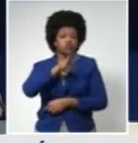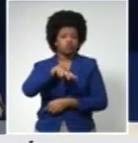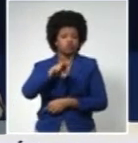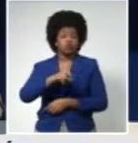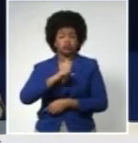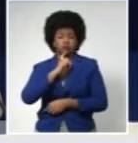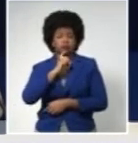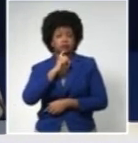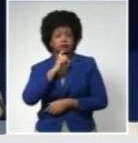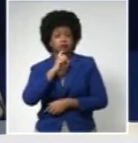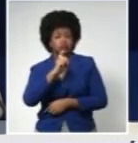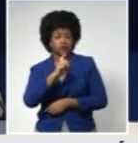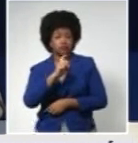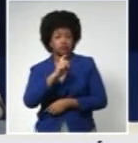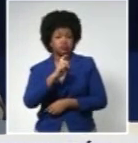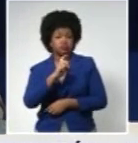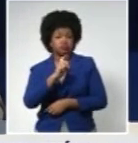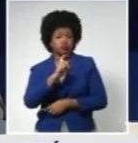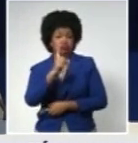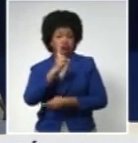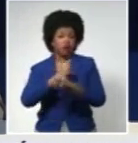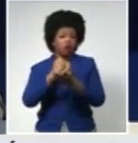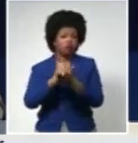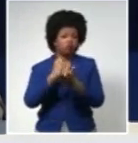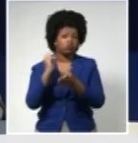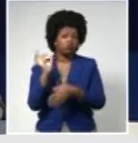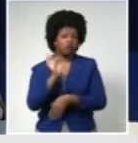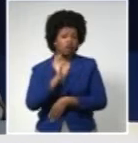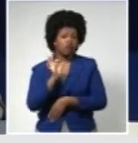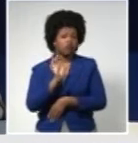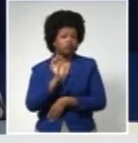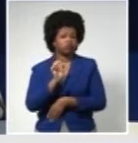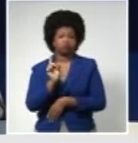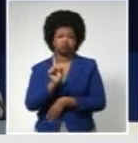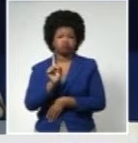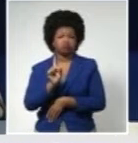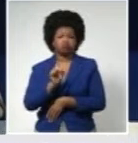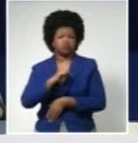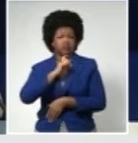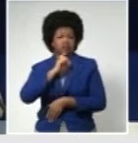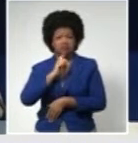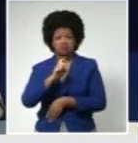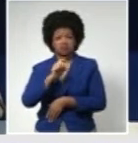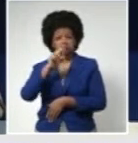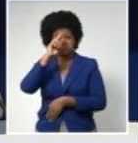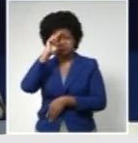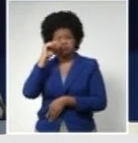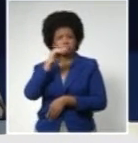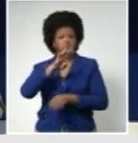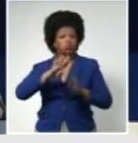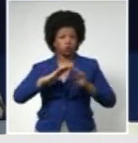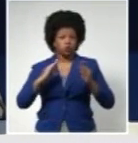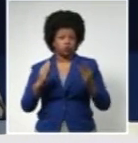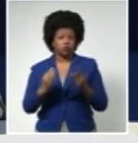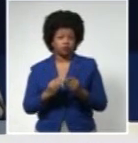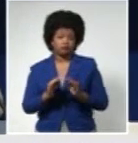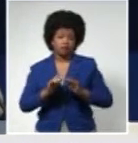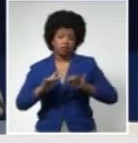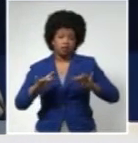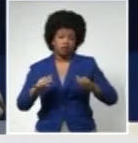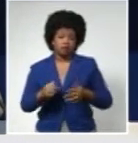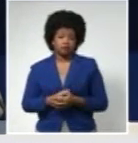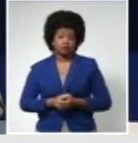had symptoms or who have been not exposed to any of the risks, and this is in